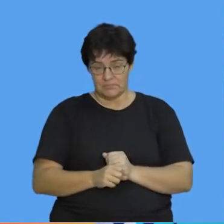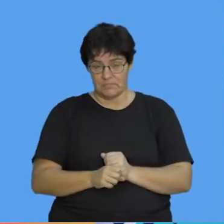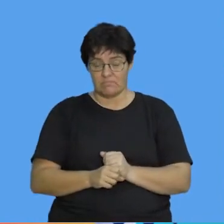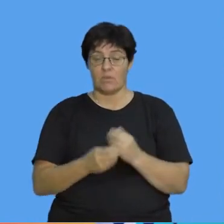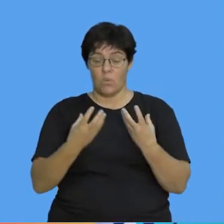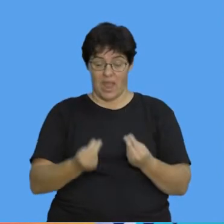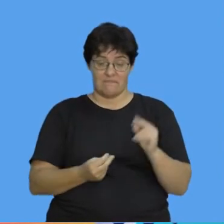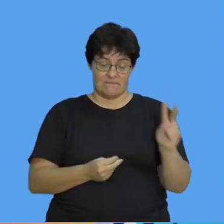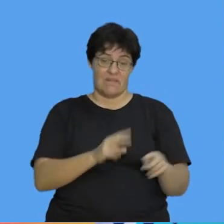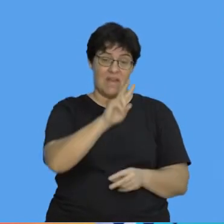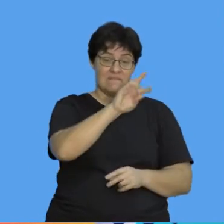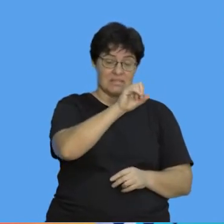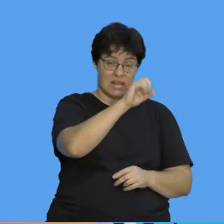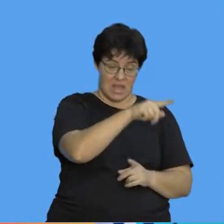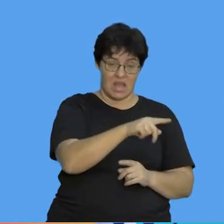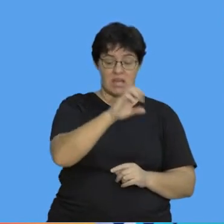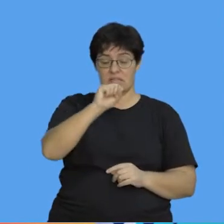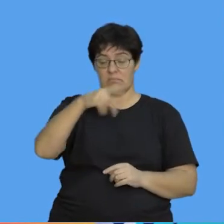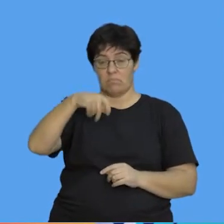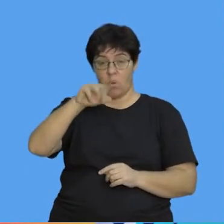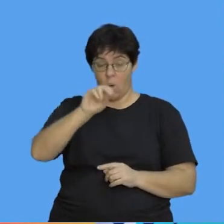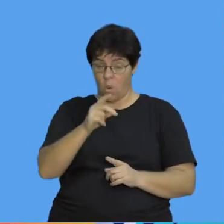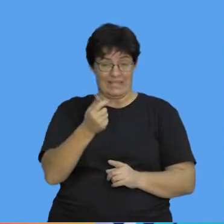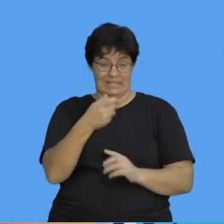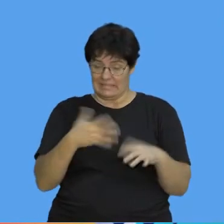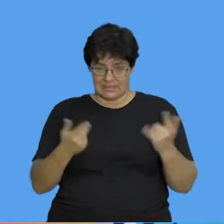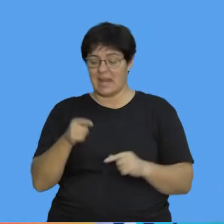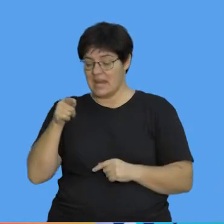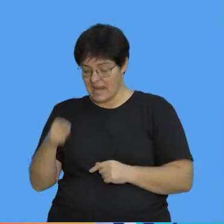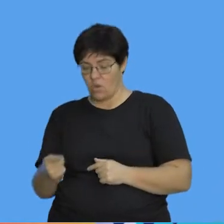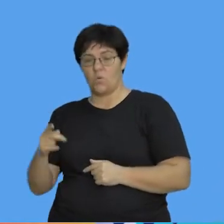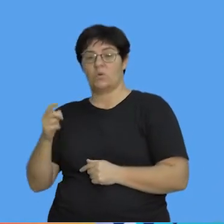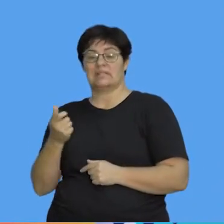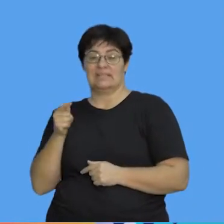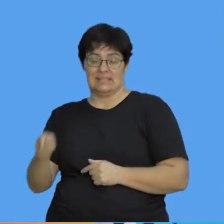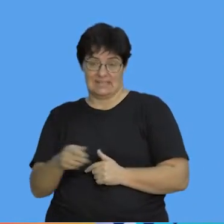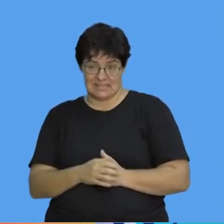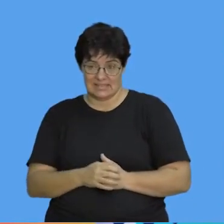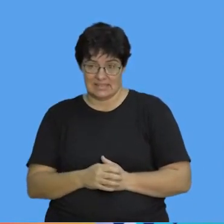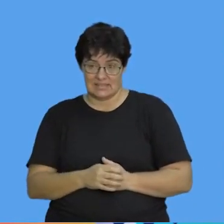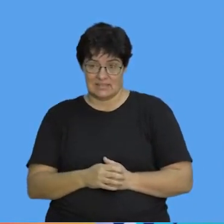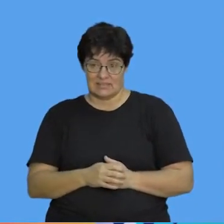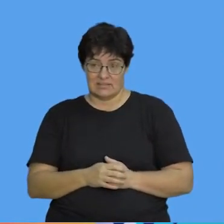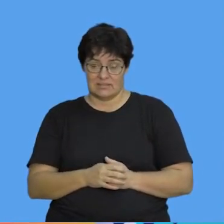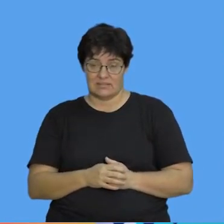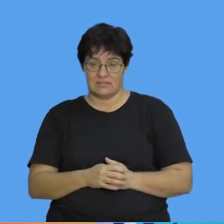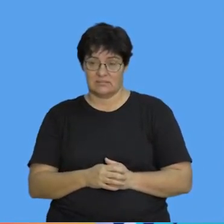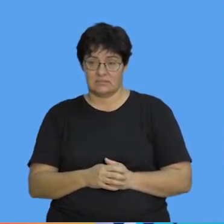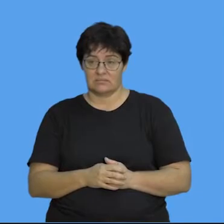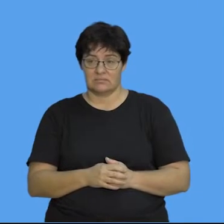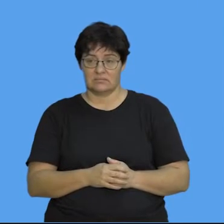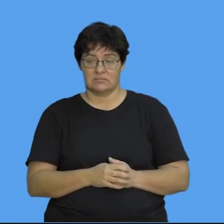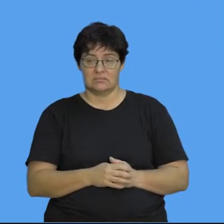vascular, okay, spore, seedless, and now seeds. Now let's have a look at this